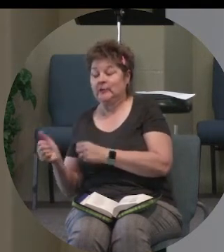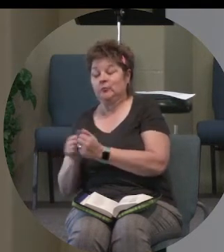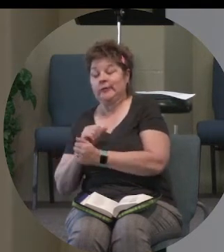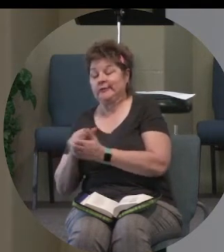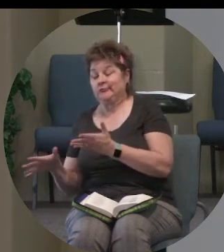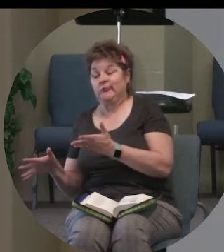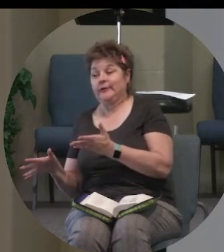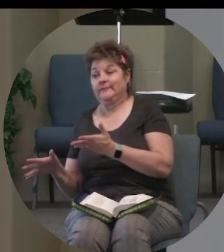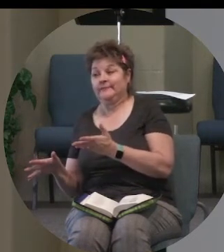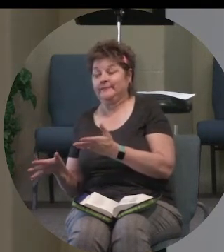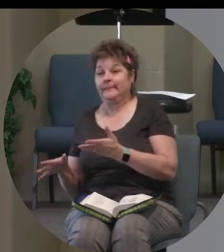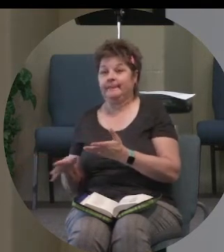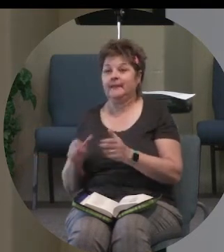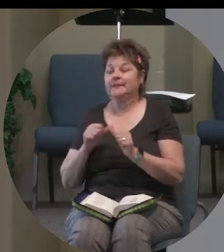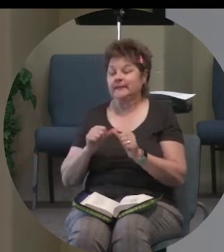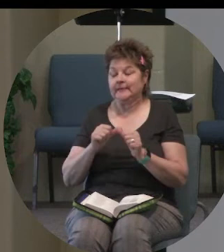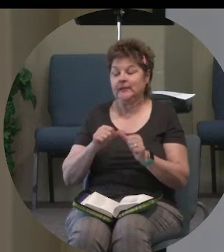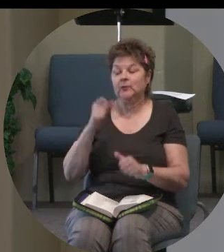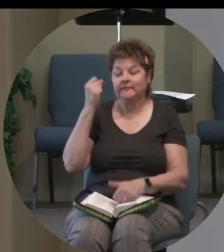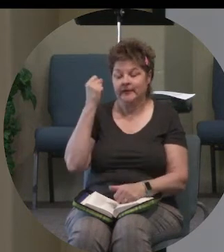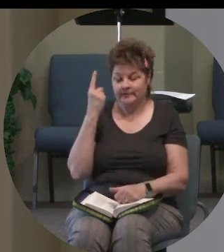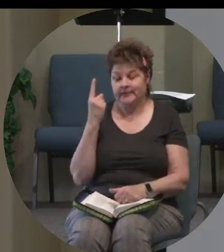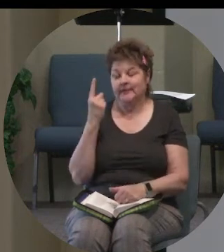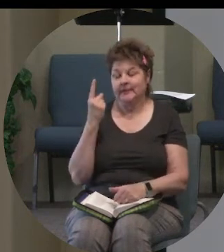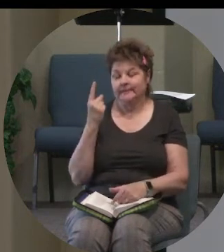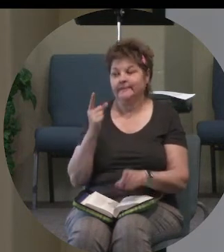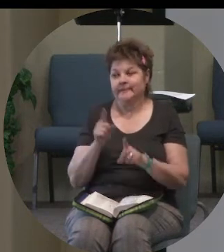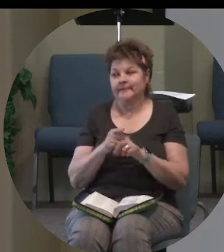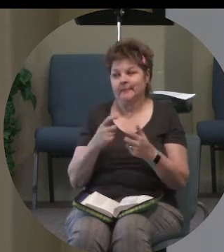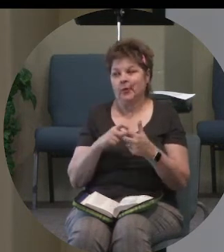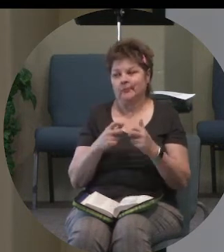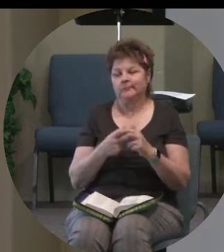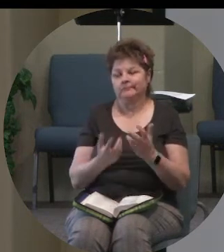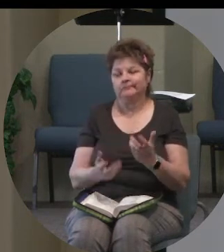This is a continuation of understanding that same problem.